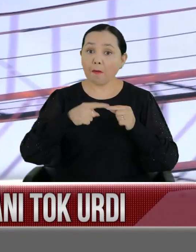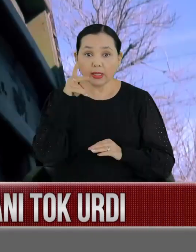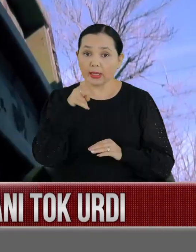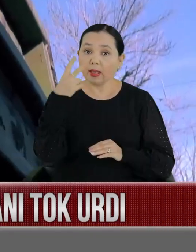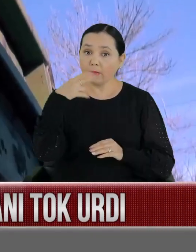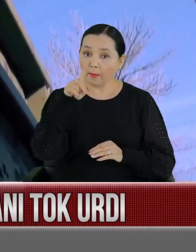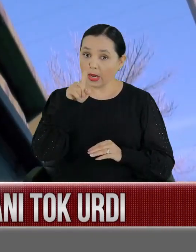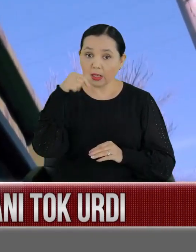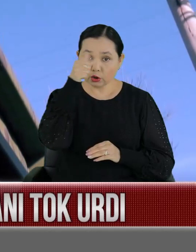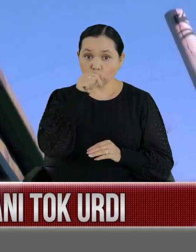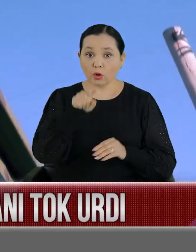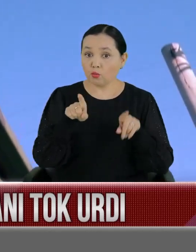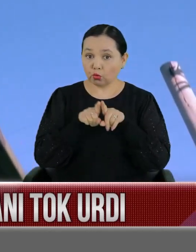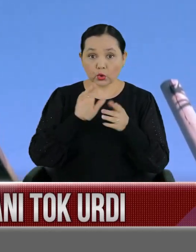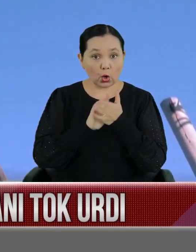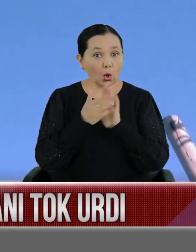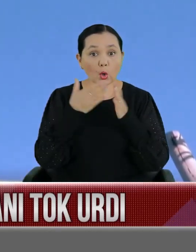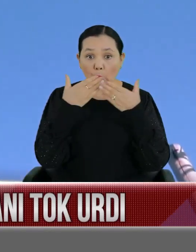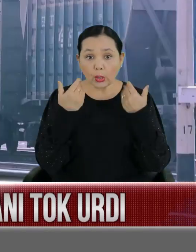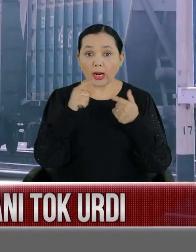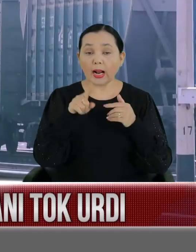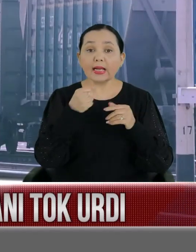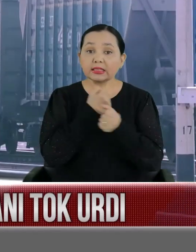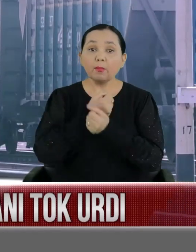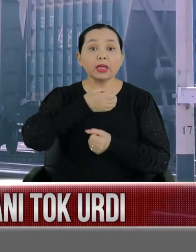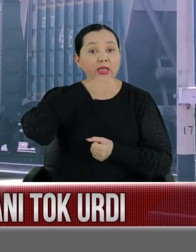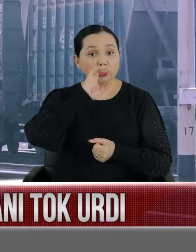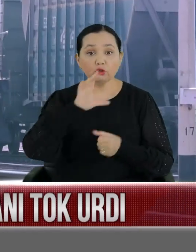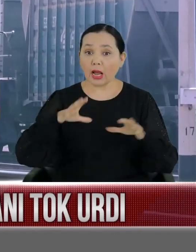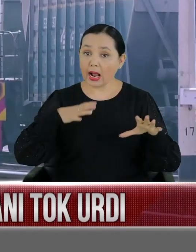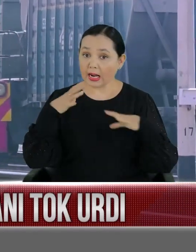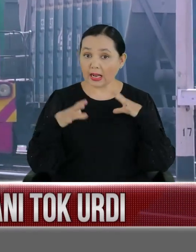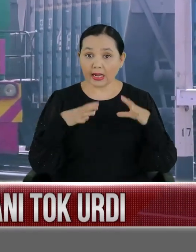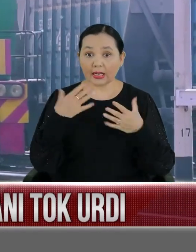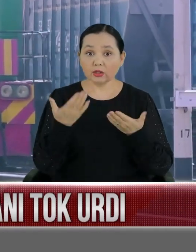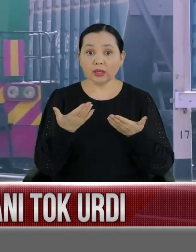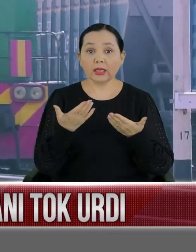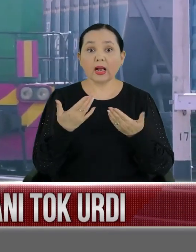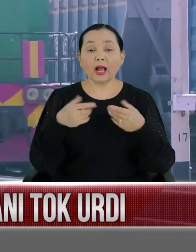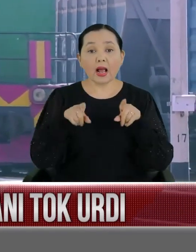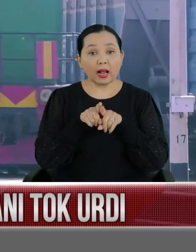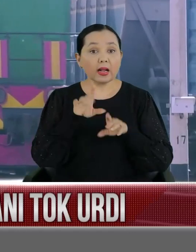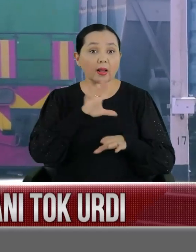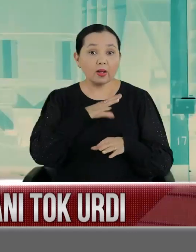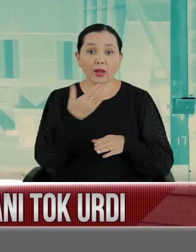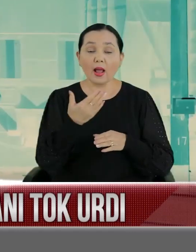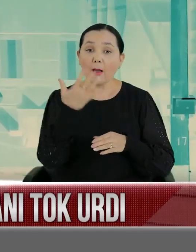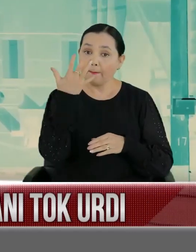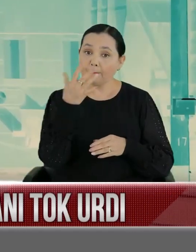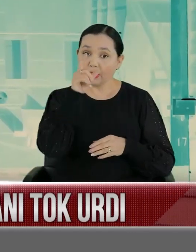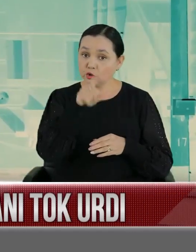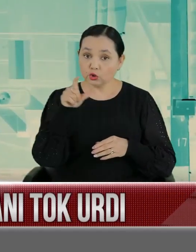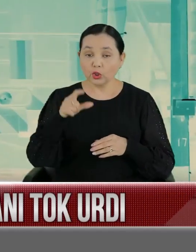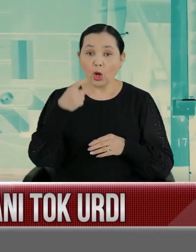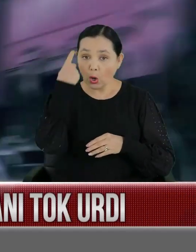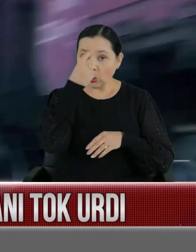edi-ku deyishga ulgurmaysiz. Sergeydan ham selfi estalik qolmadi. U soniyalar ichida shu ahvolga kelgan. Bemor 16-chisidan